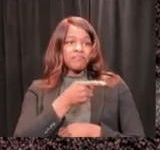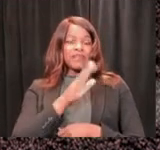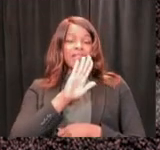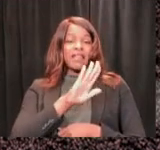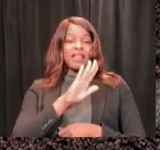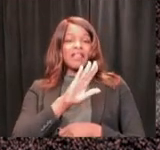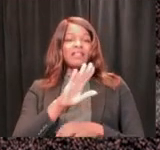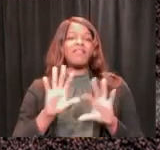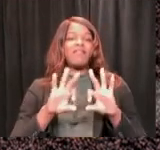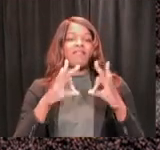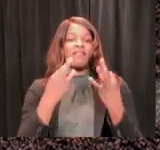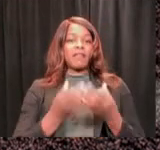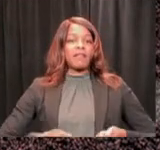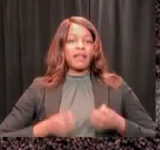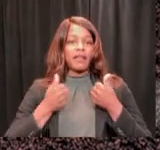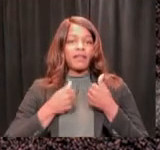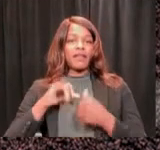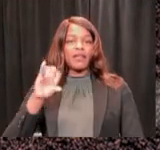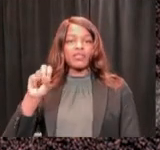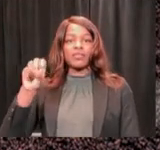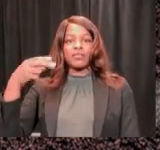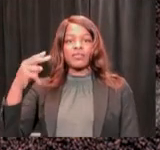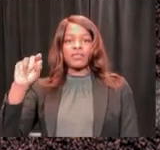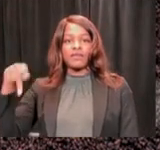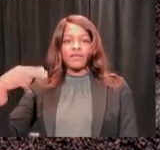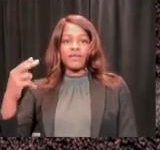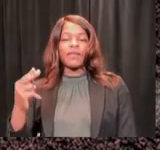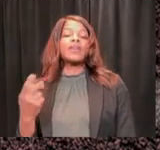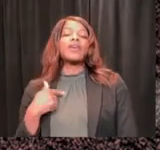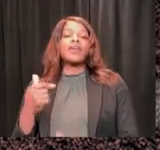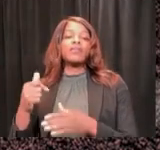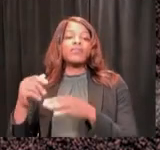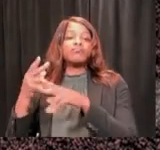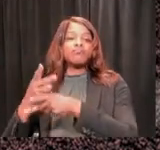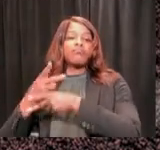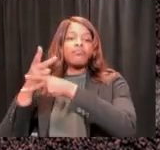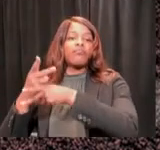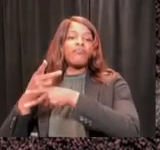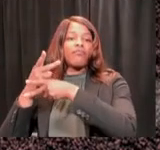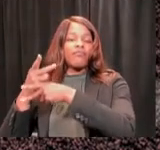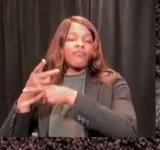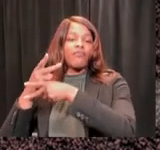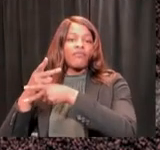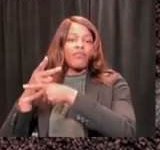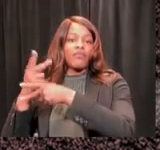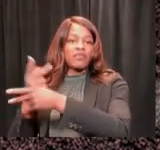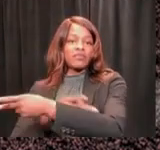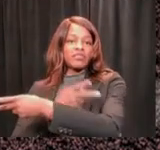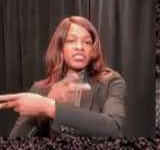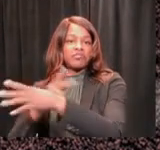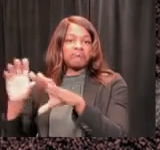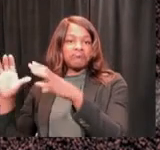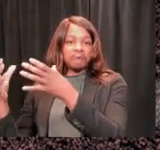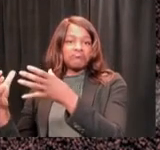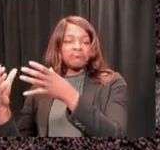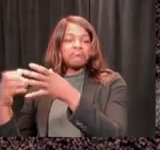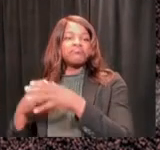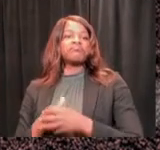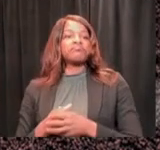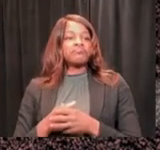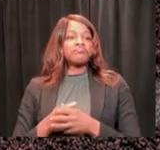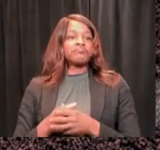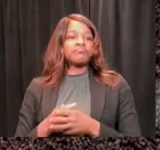family line. Joseph, a young man of 17, was tending the flocks of his brother, the son of Bilhah, the sons of Zilpah,